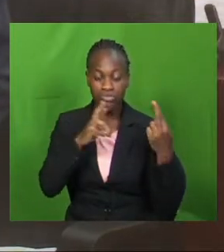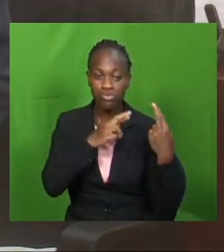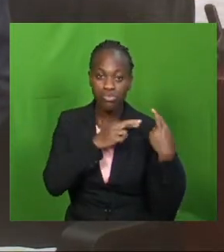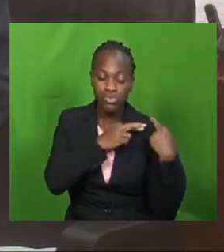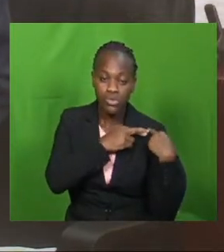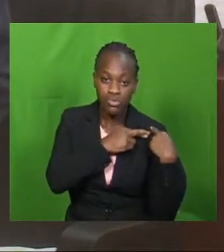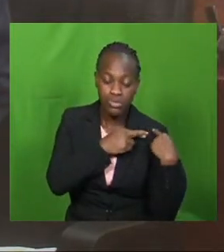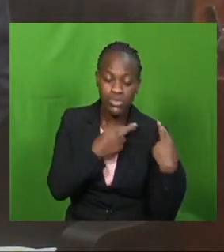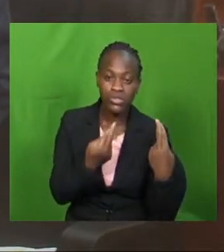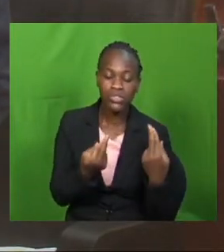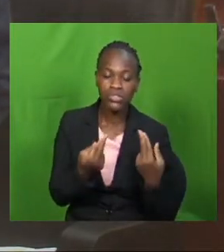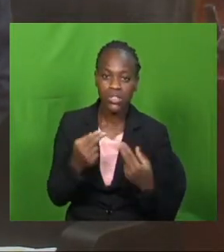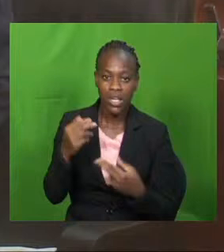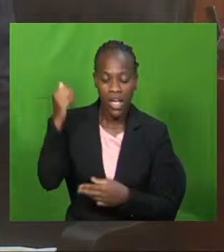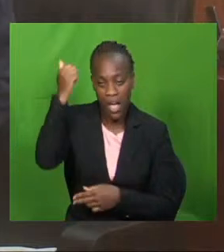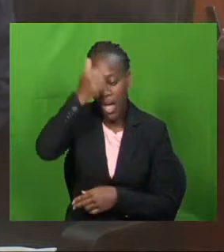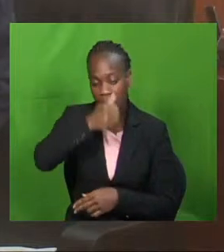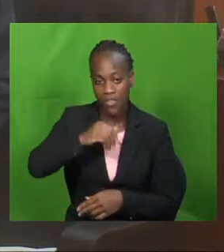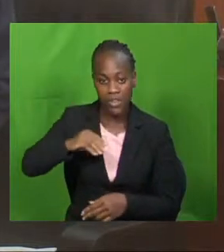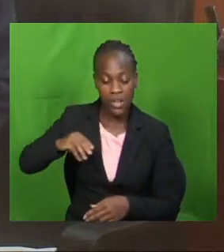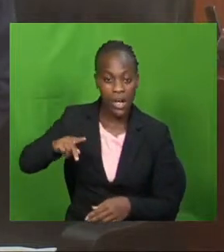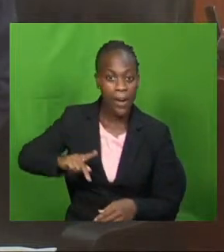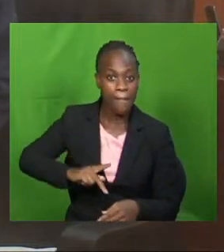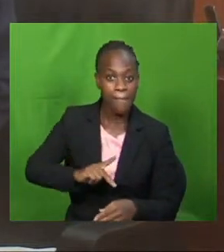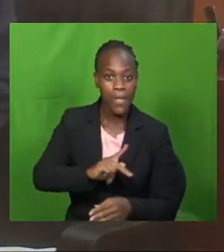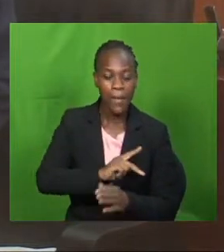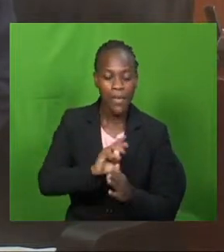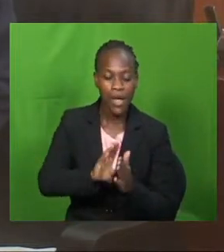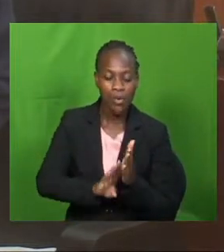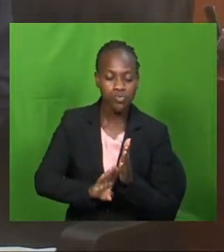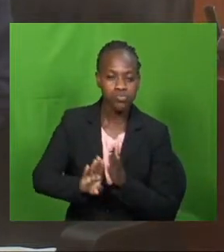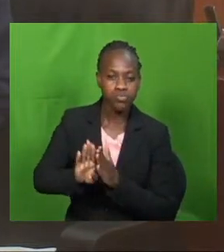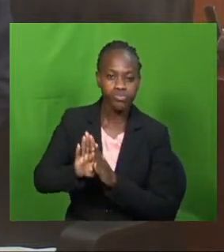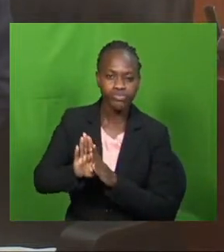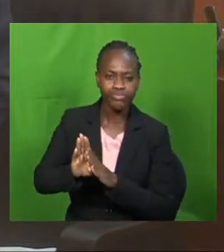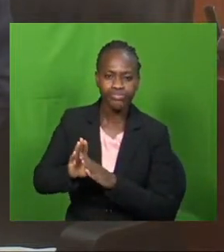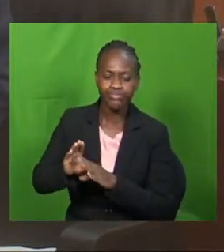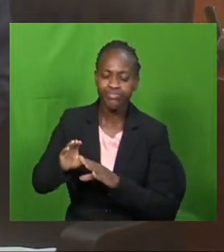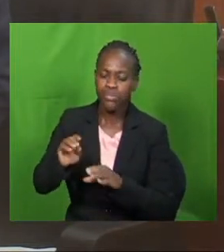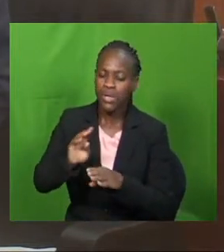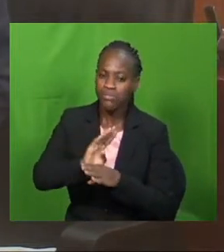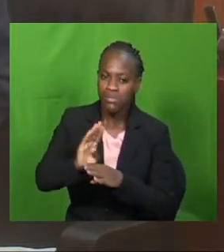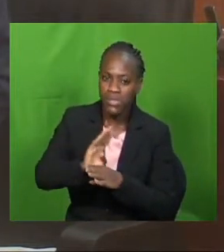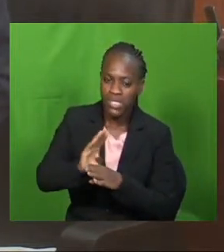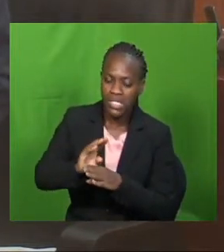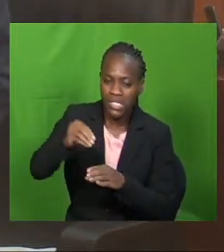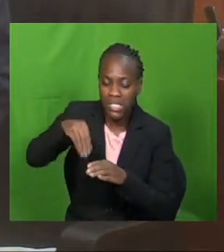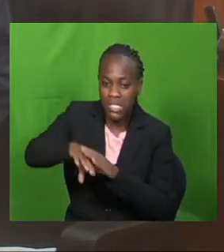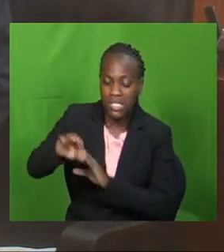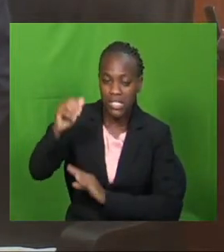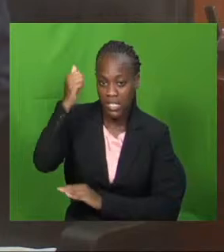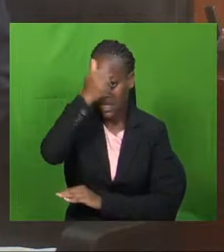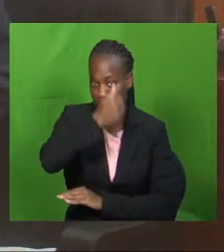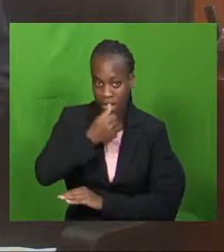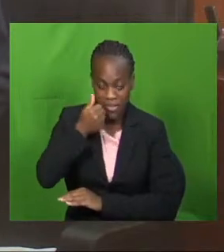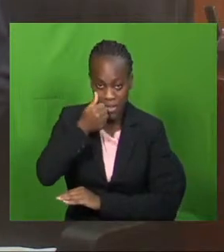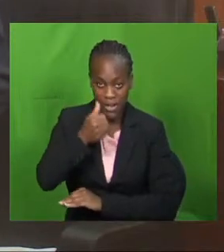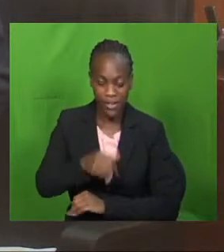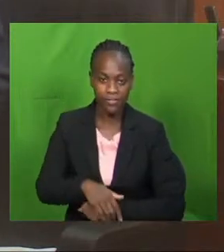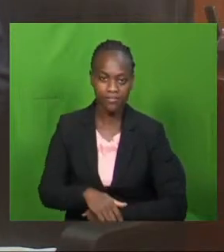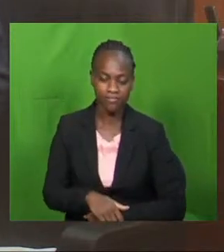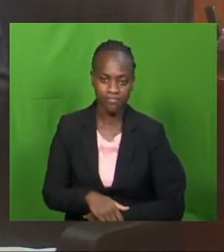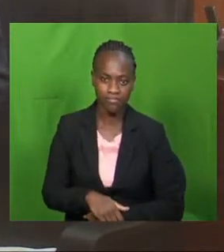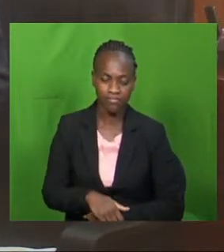of African parliaments in accelerating intra-African trade. The contents of the submission